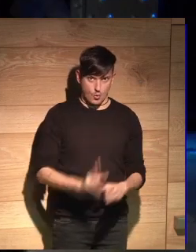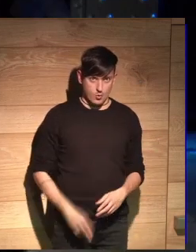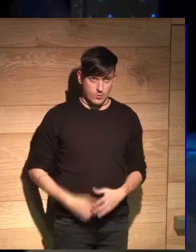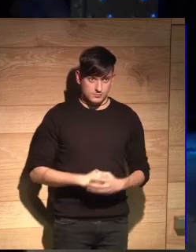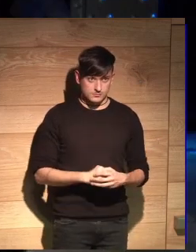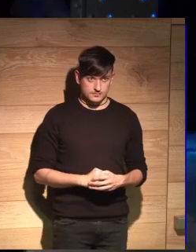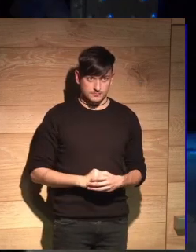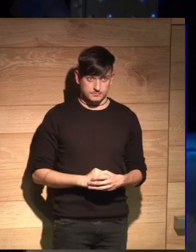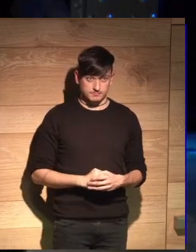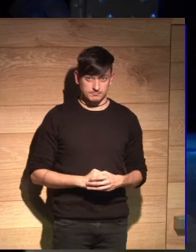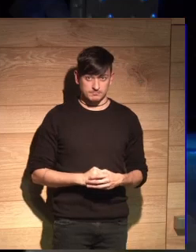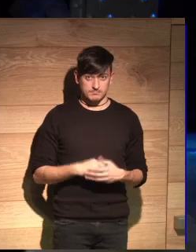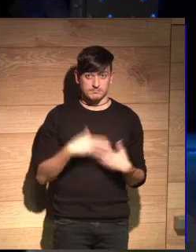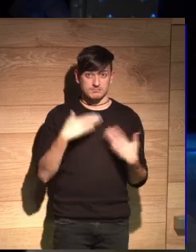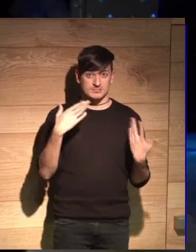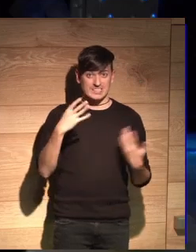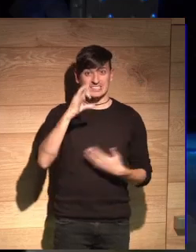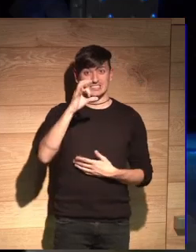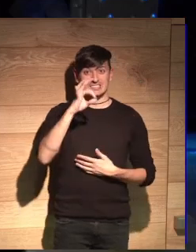me in.